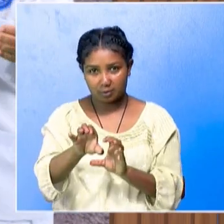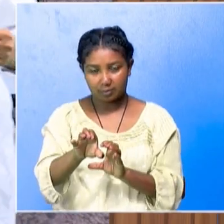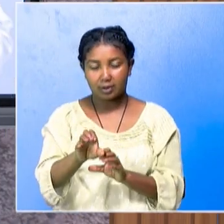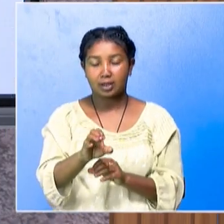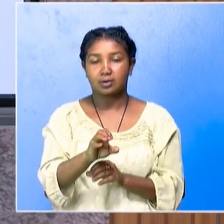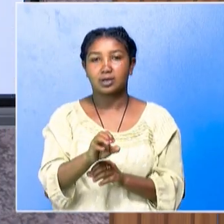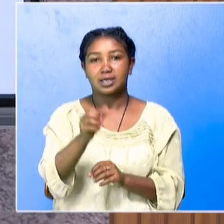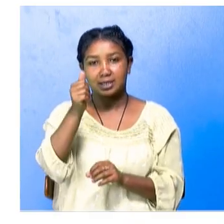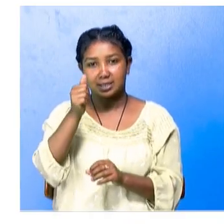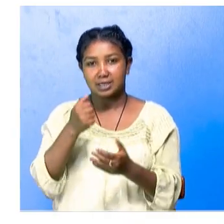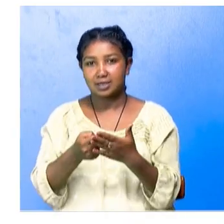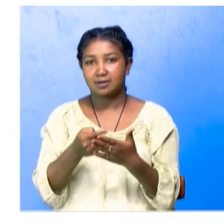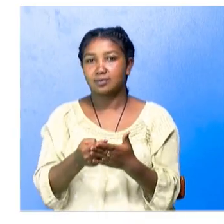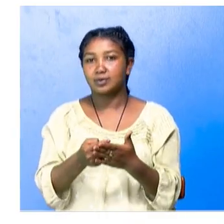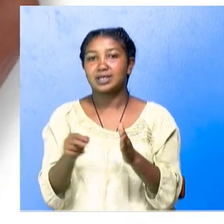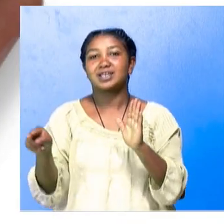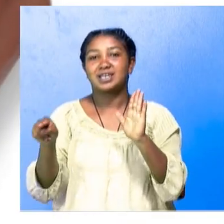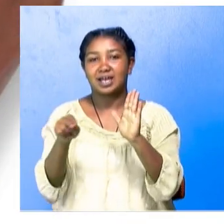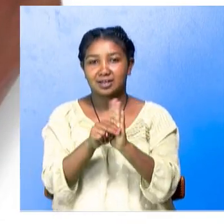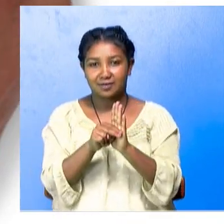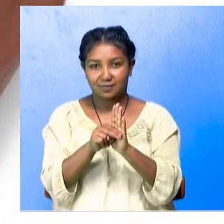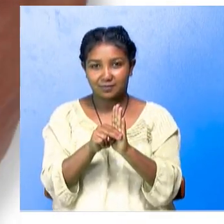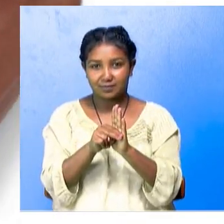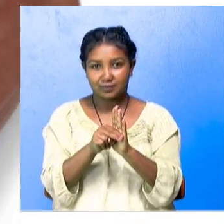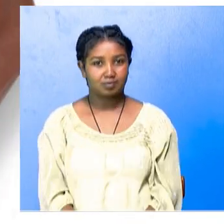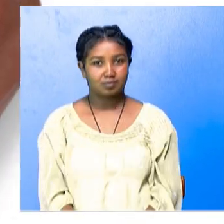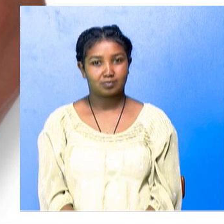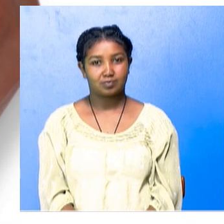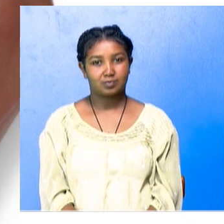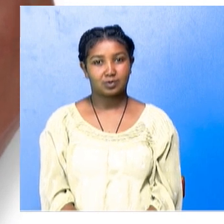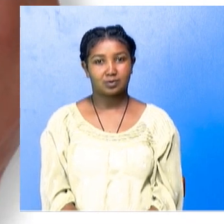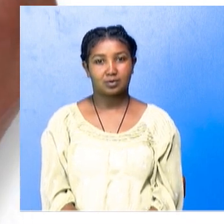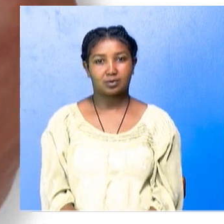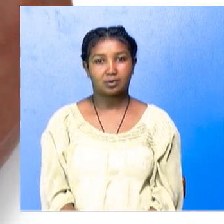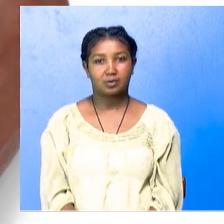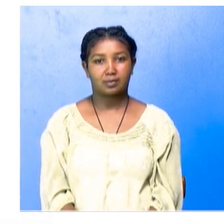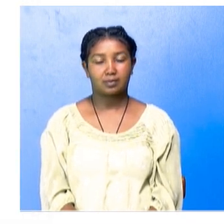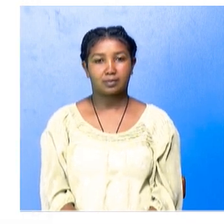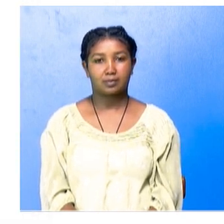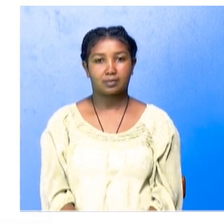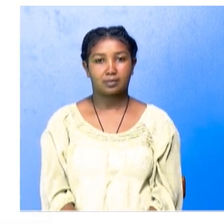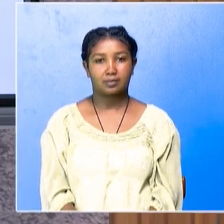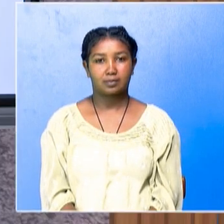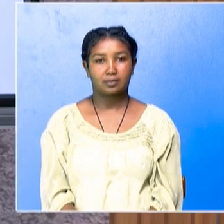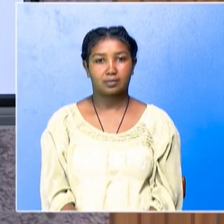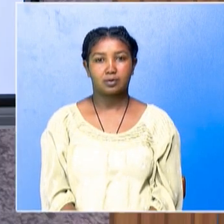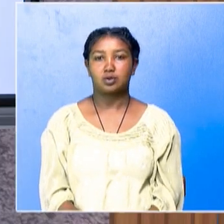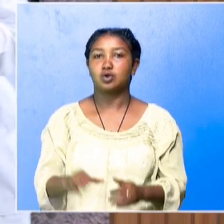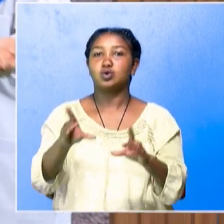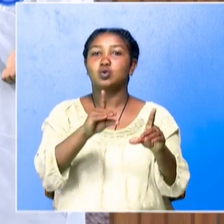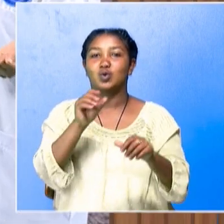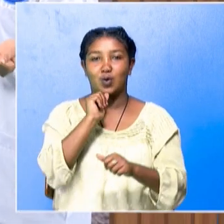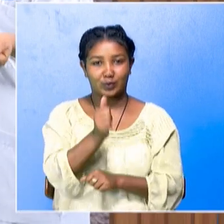also here we can make negative with adding easily not. Do